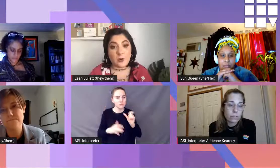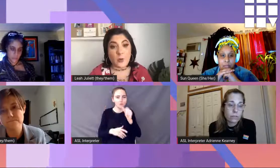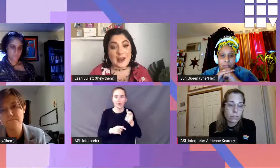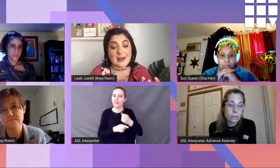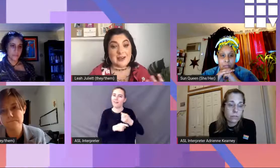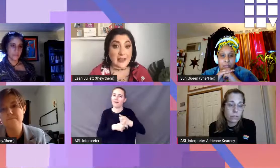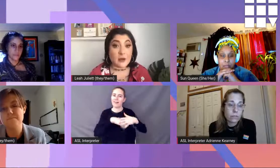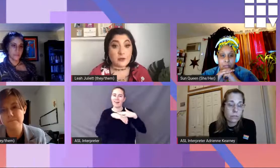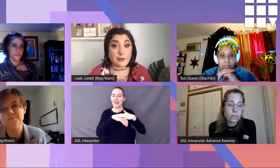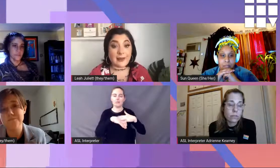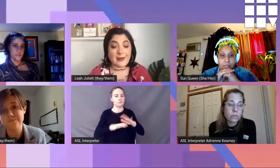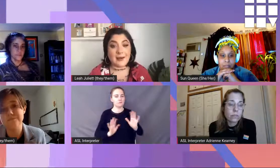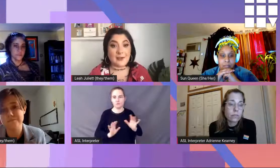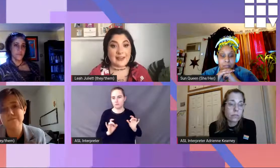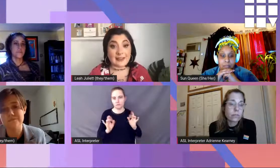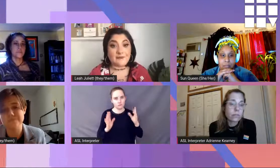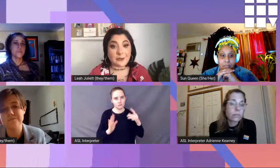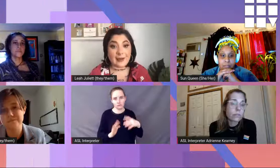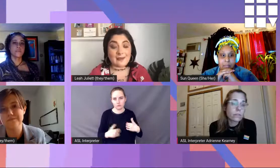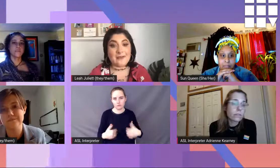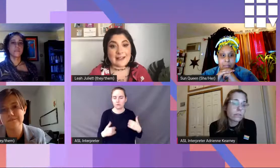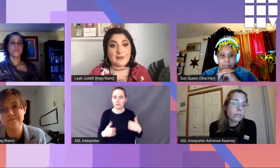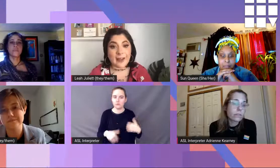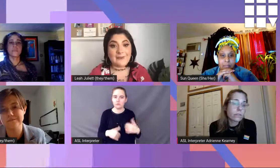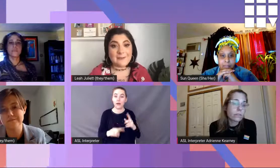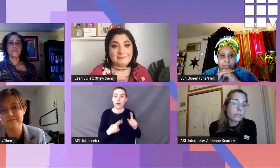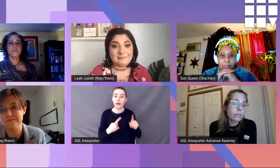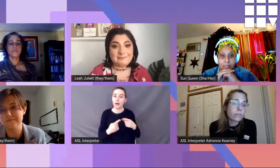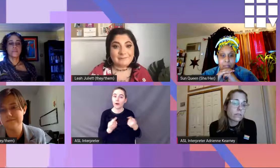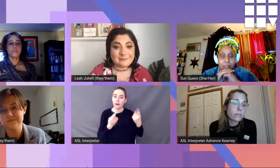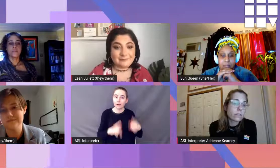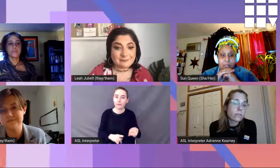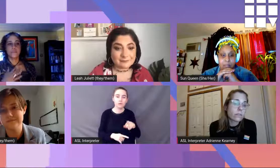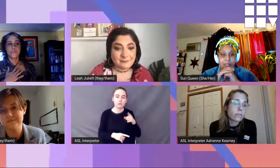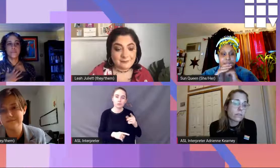direction when they go through it, when they live through it, and when they survive it.